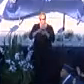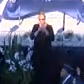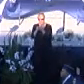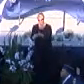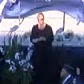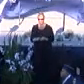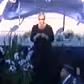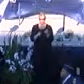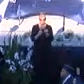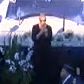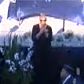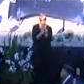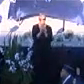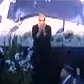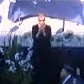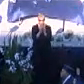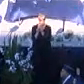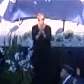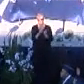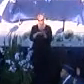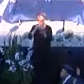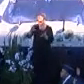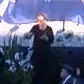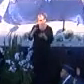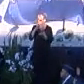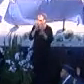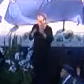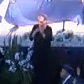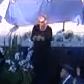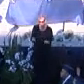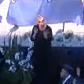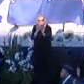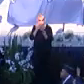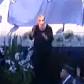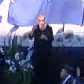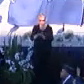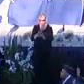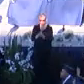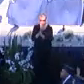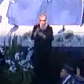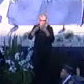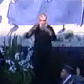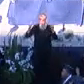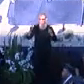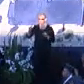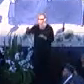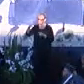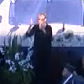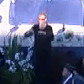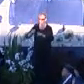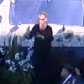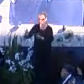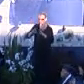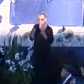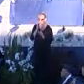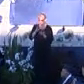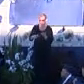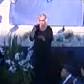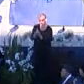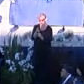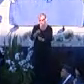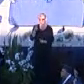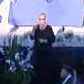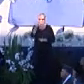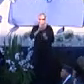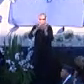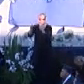mentoring students and speaking to parents about the importance of academic success. She'll be the first one in her family to graduate from high school and